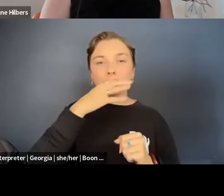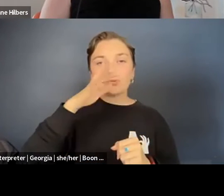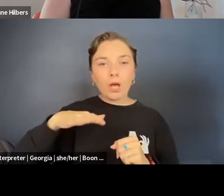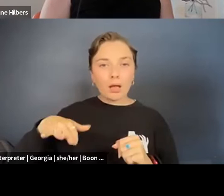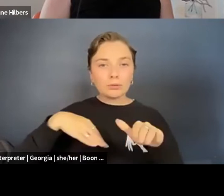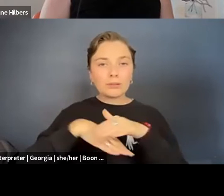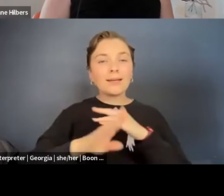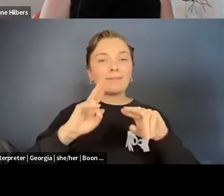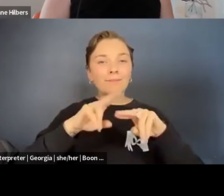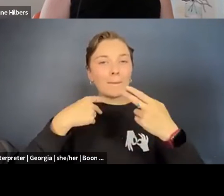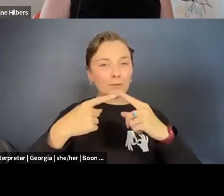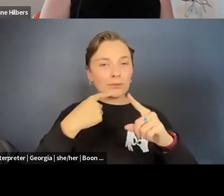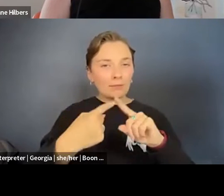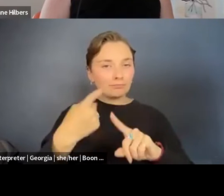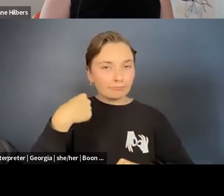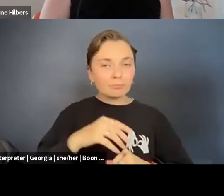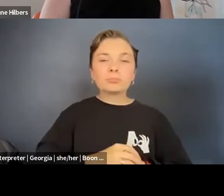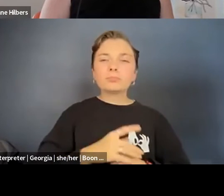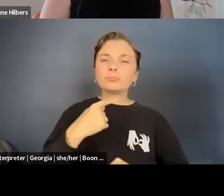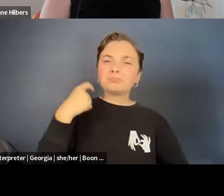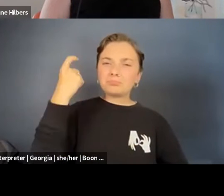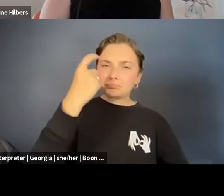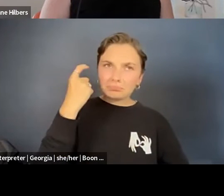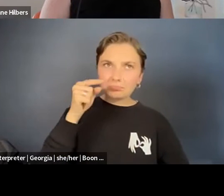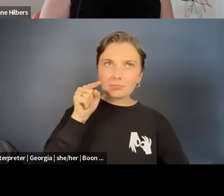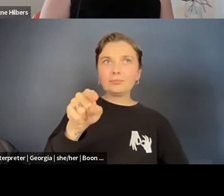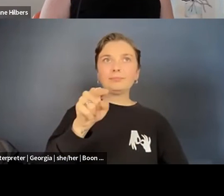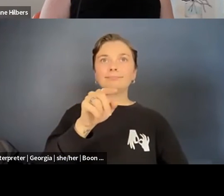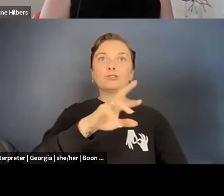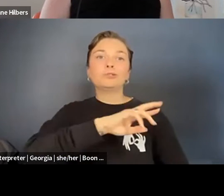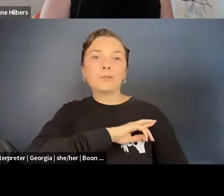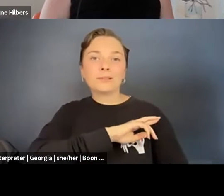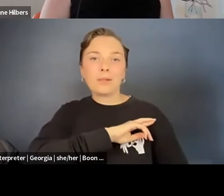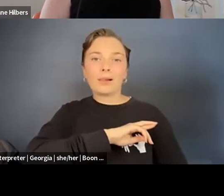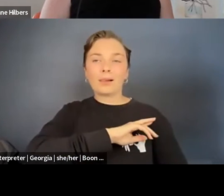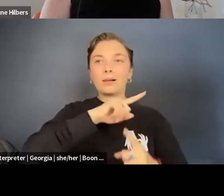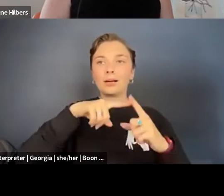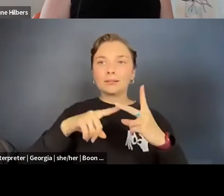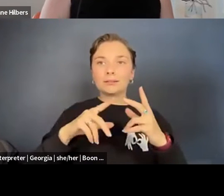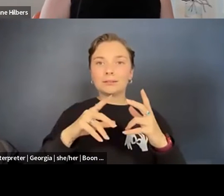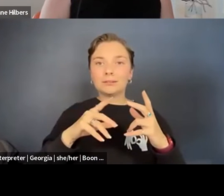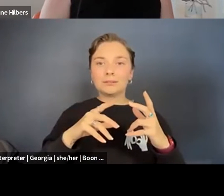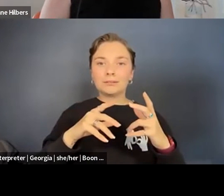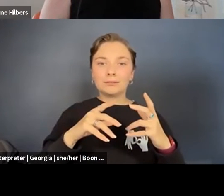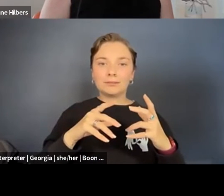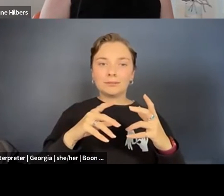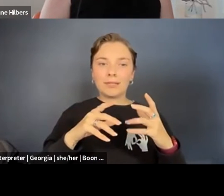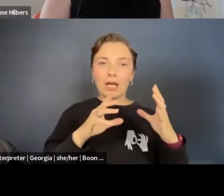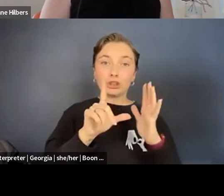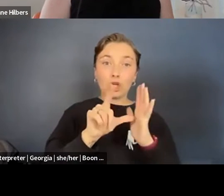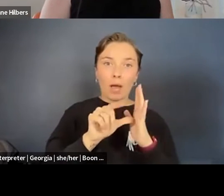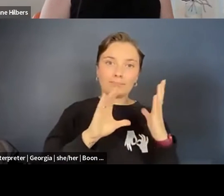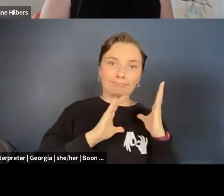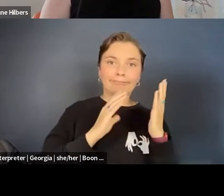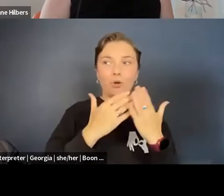family. Yeah. And I'm interested in, that kind of responsibility and the kind of weight of time on each of us as we get